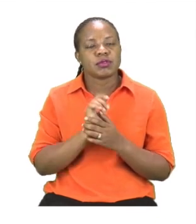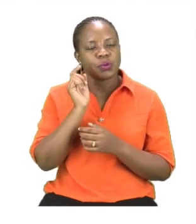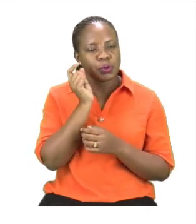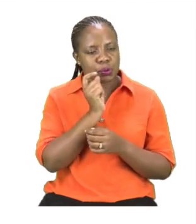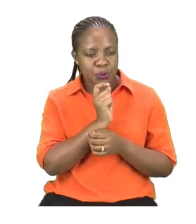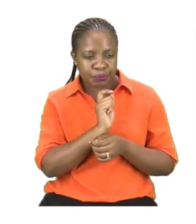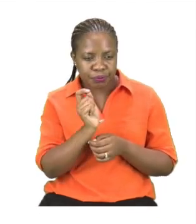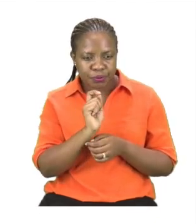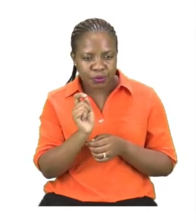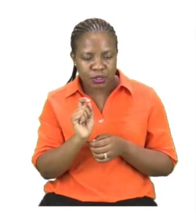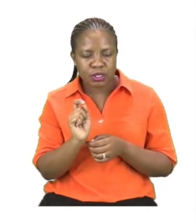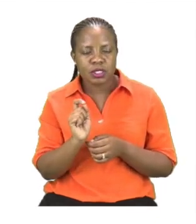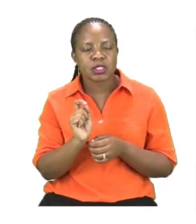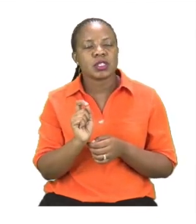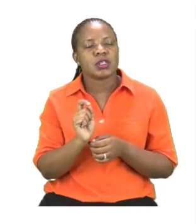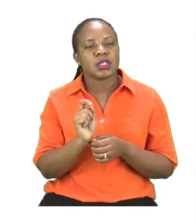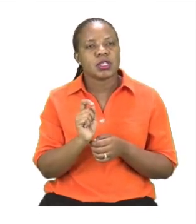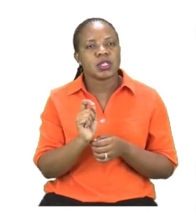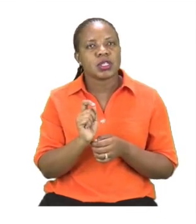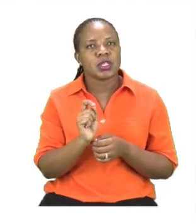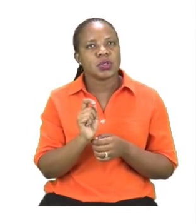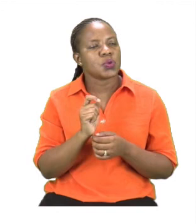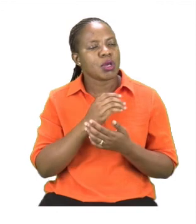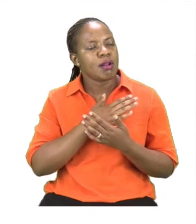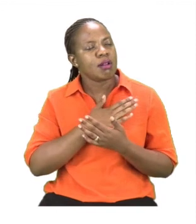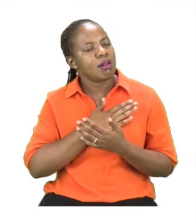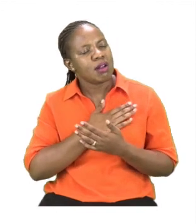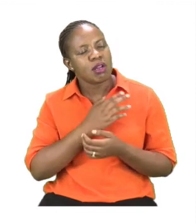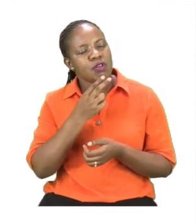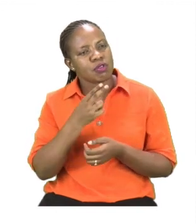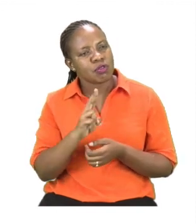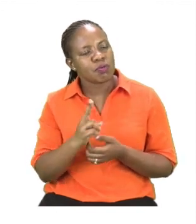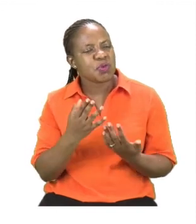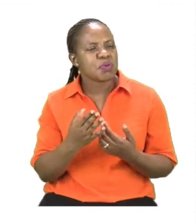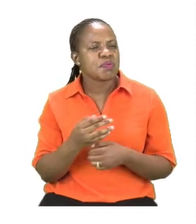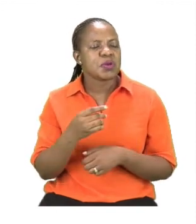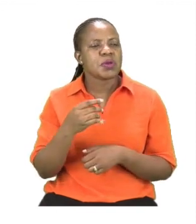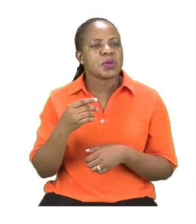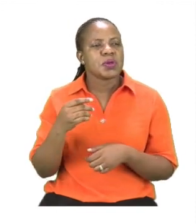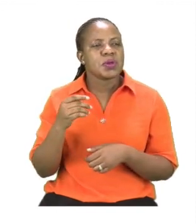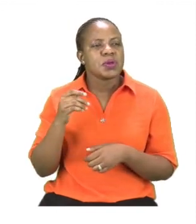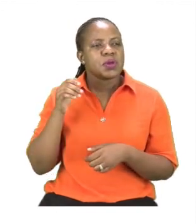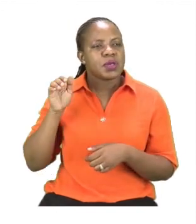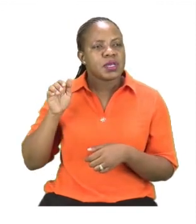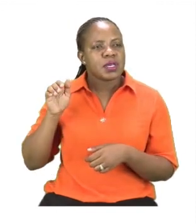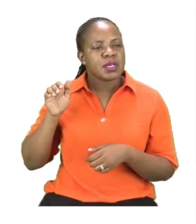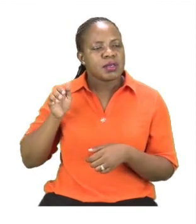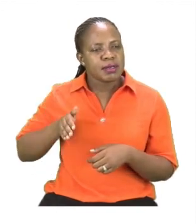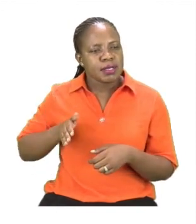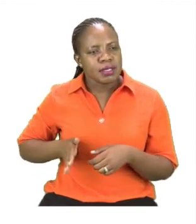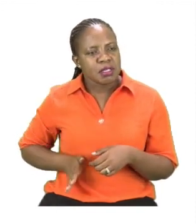like. Maybe she doesn't like, he doesn't